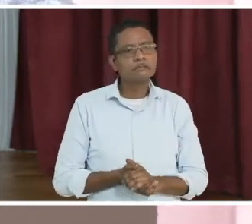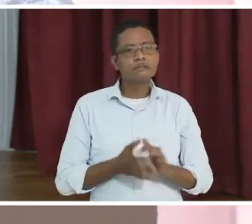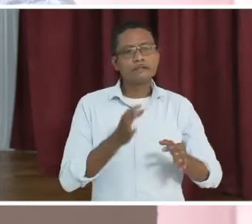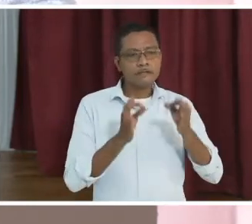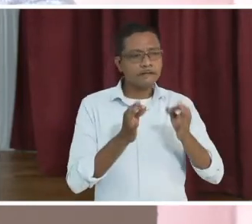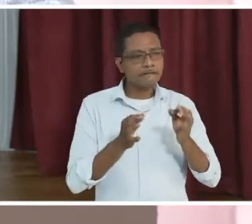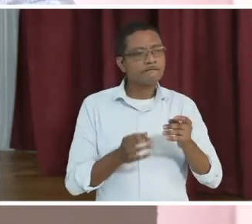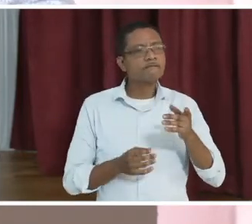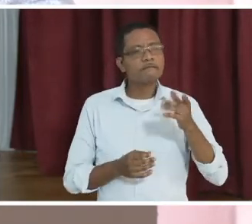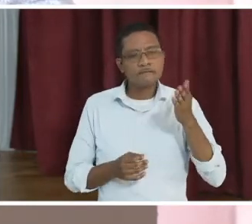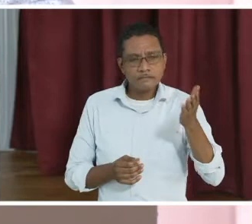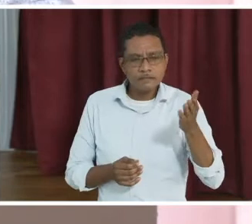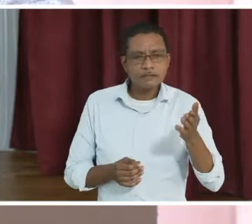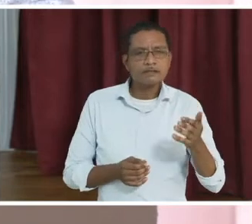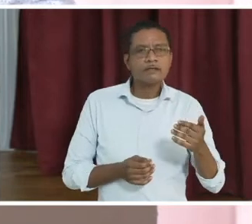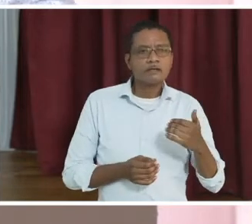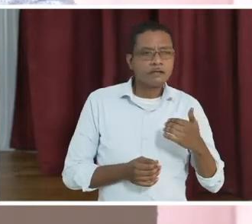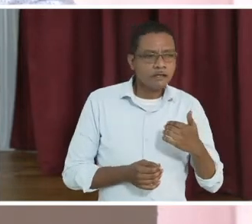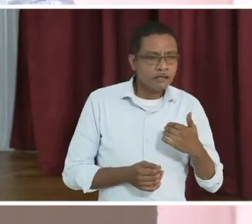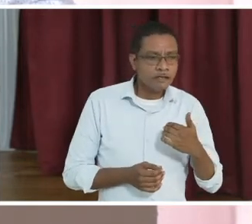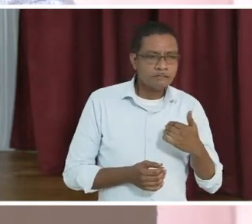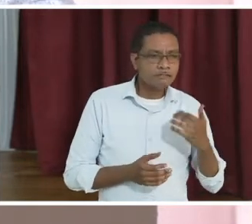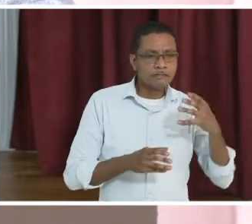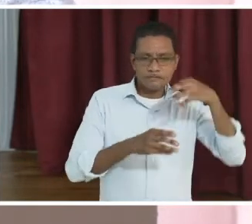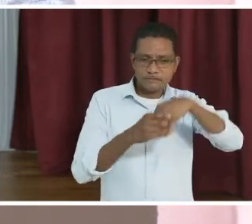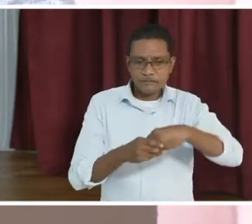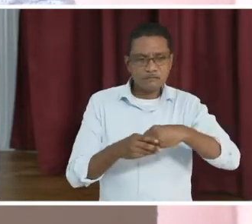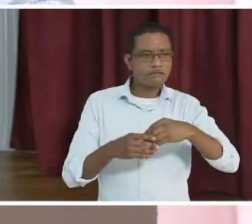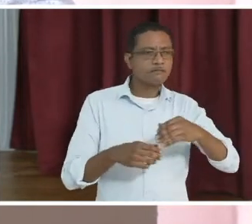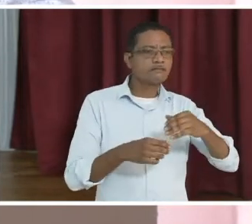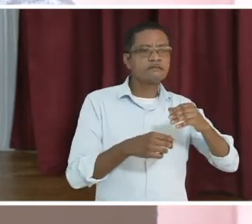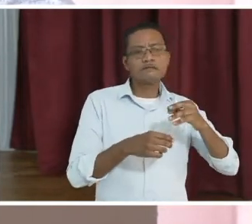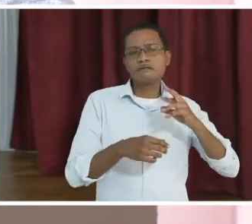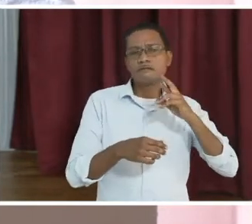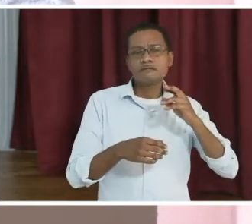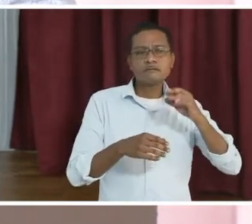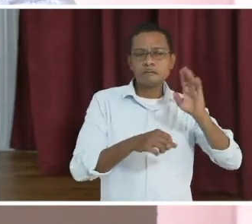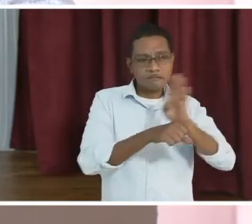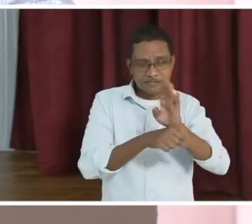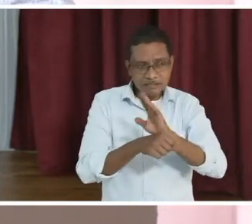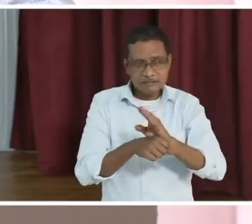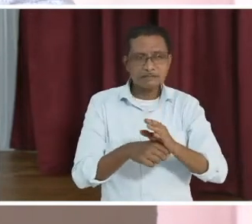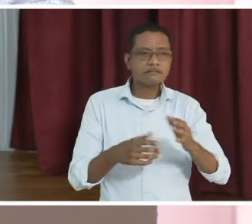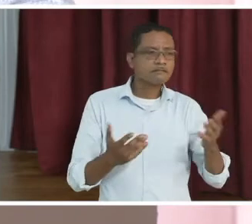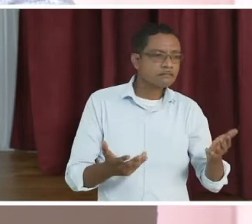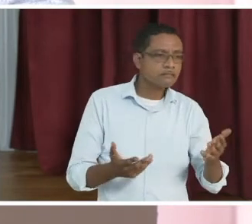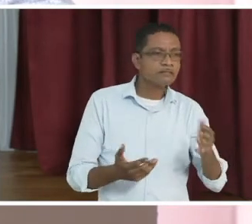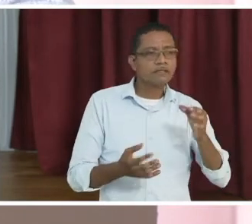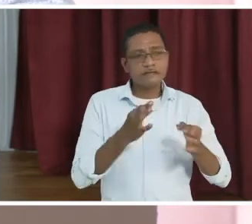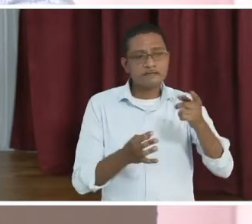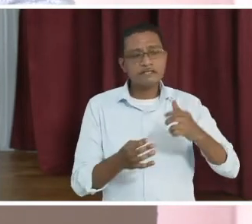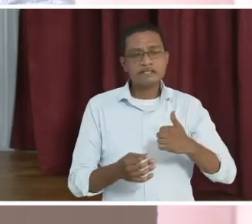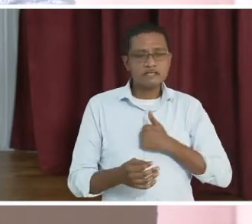industry, you may or may not have a registered business, you may be a small entrepreneur, but you must show us at the end of the day